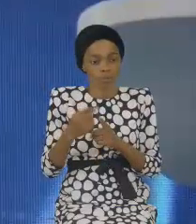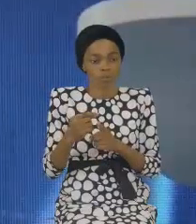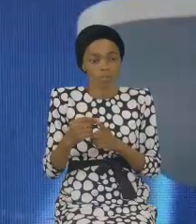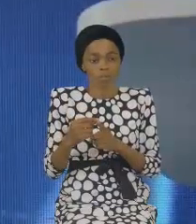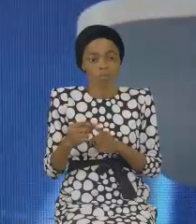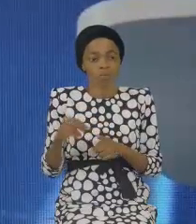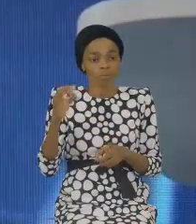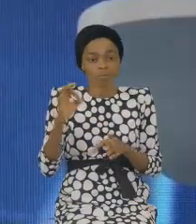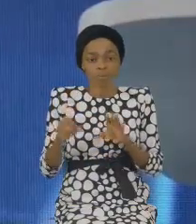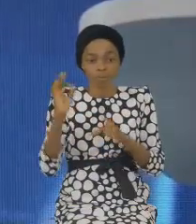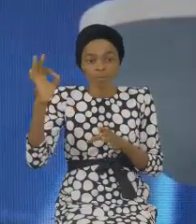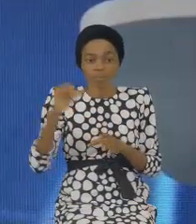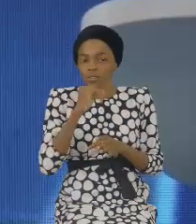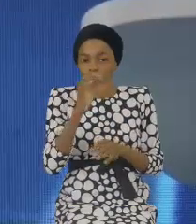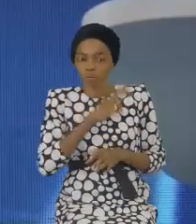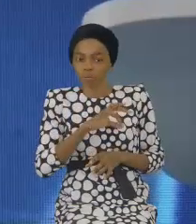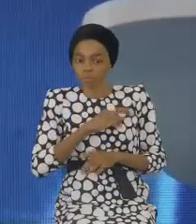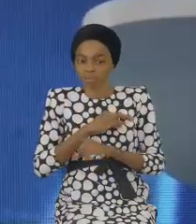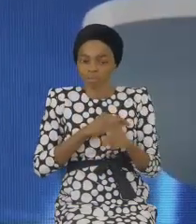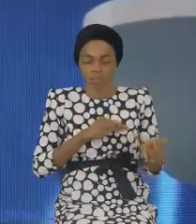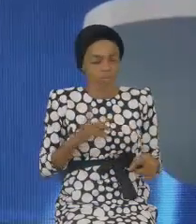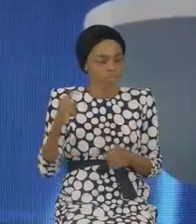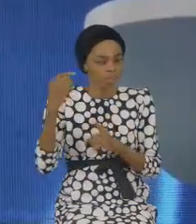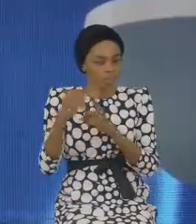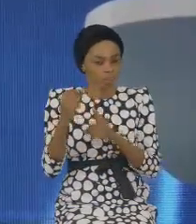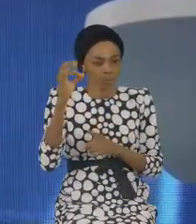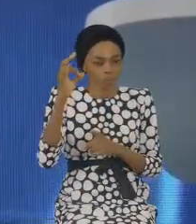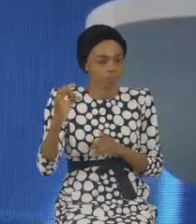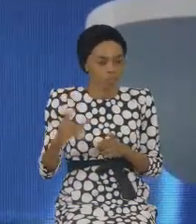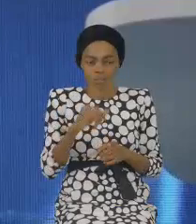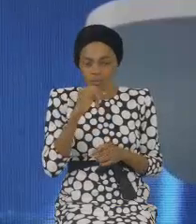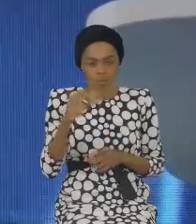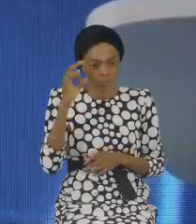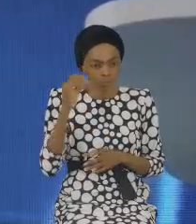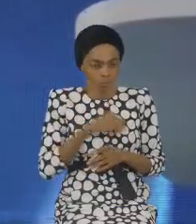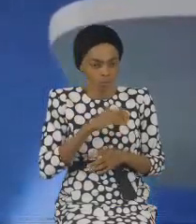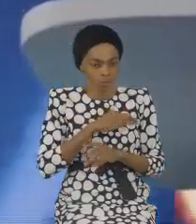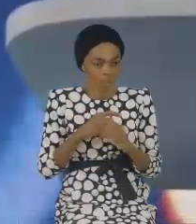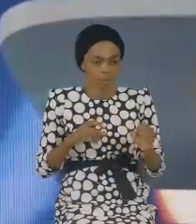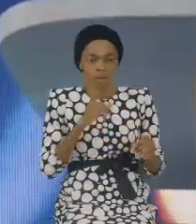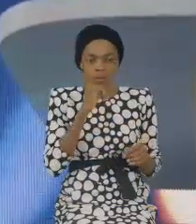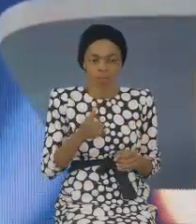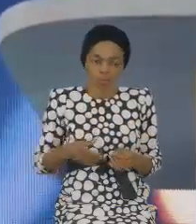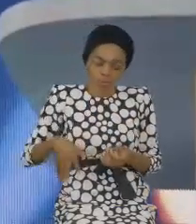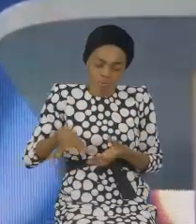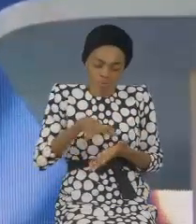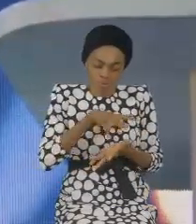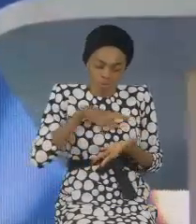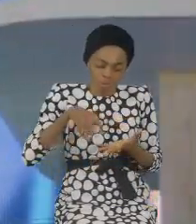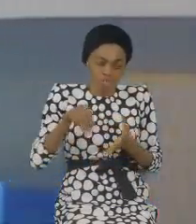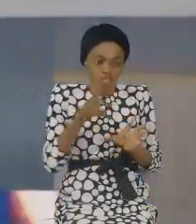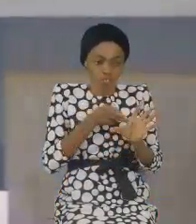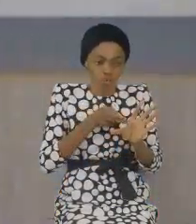them. The word preached did not profit them. Not being mixed of faith in